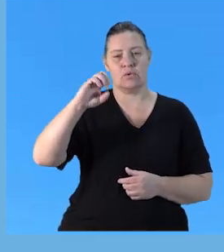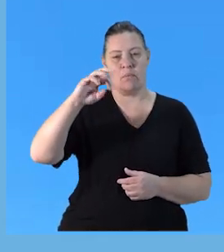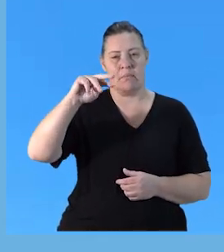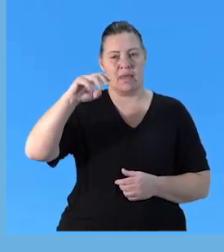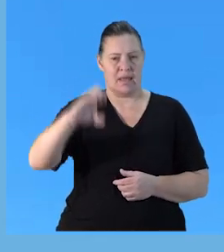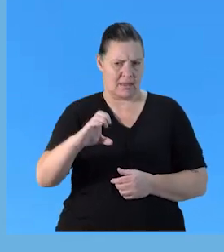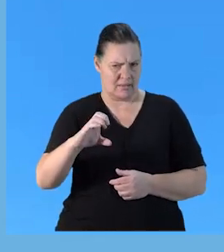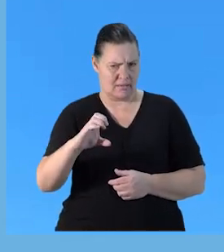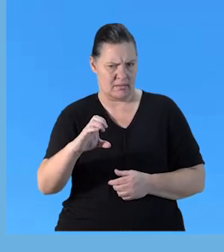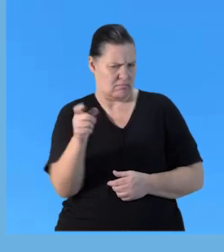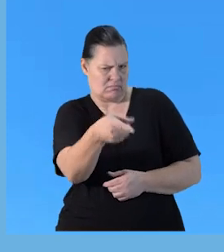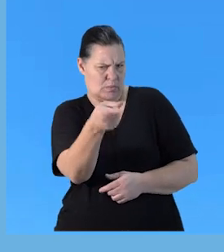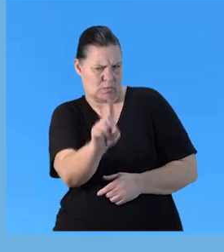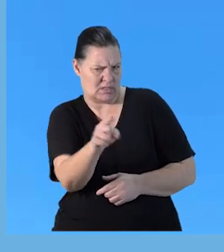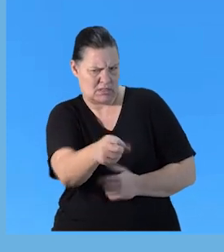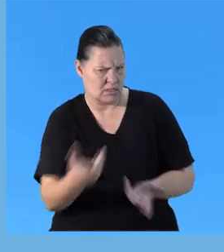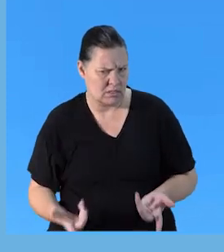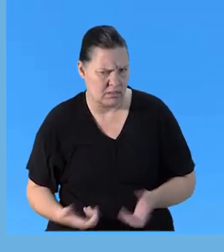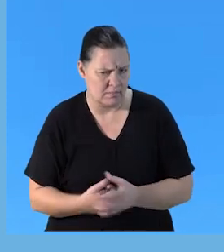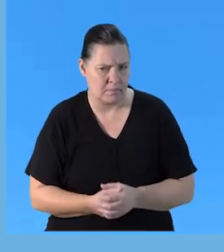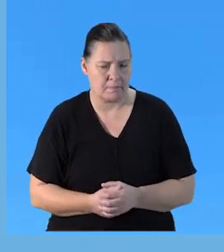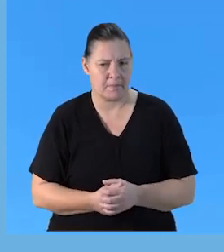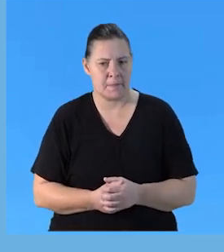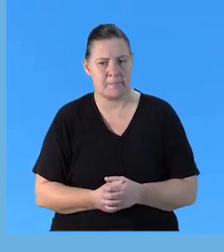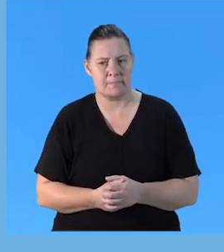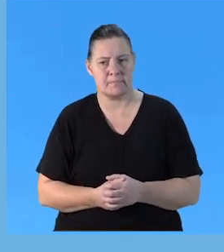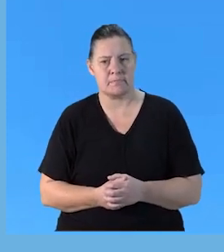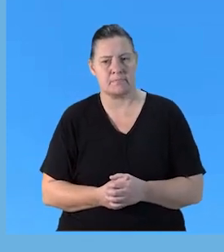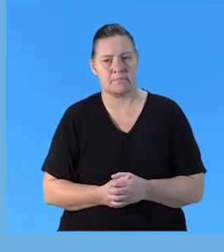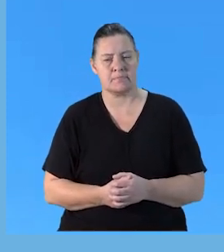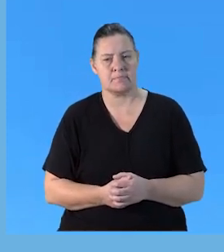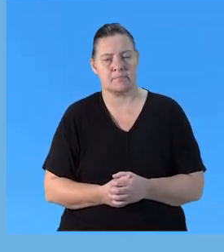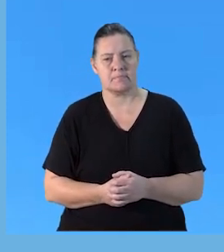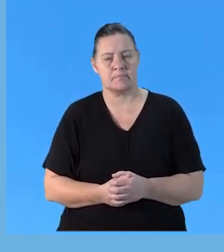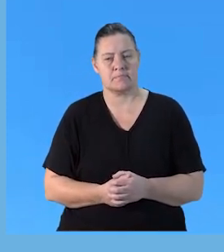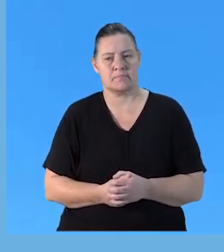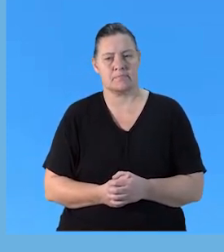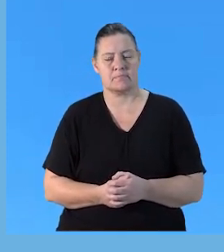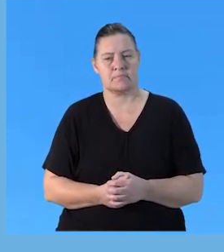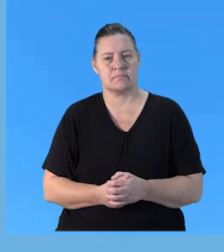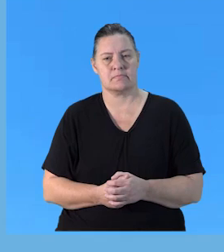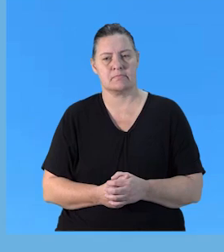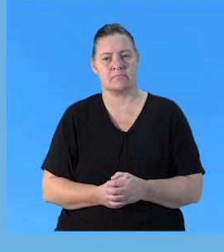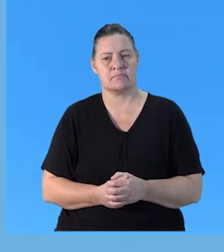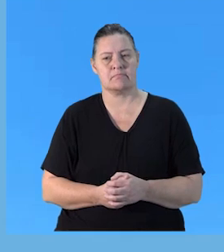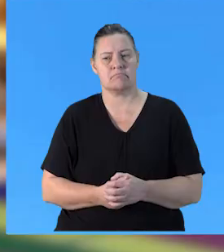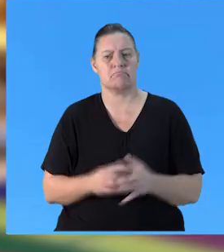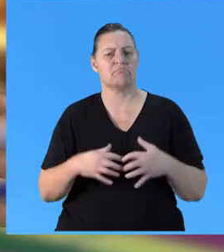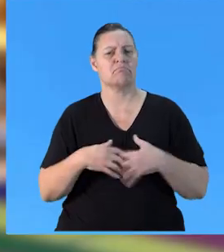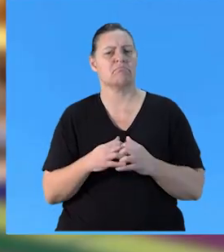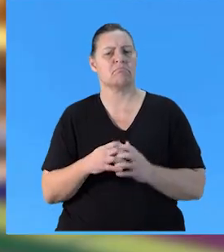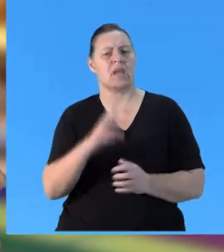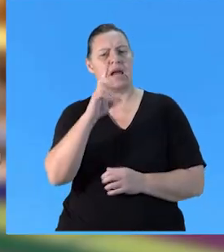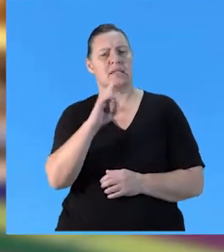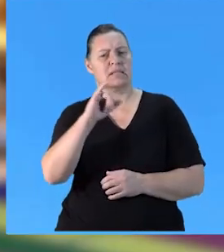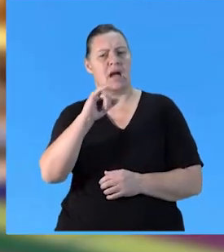charge, they are referred to as ions. We can have a negative ion and a positive ion depending on the charge of that